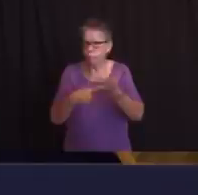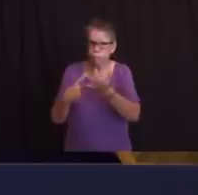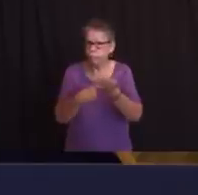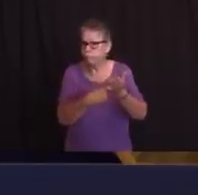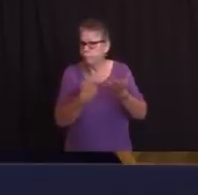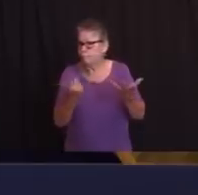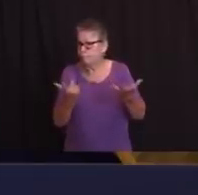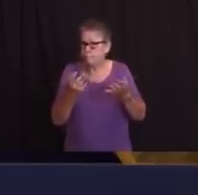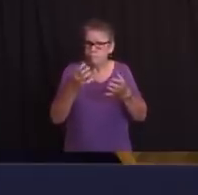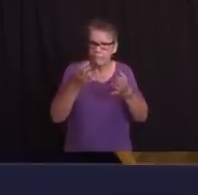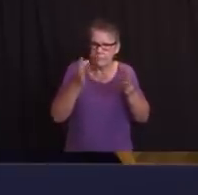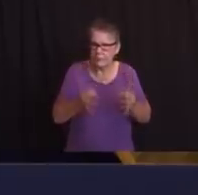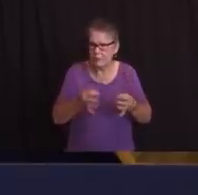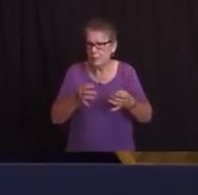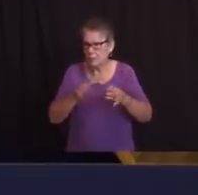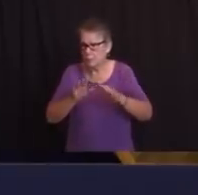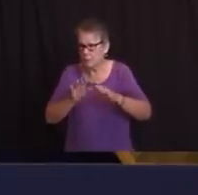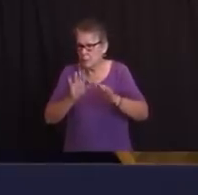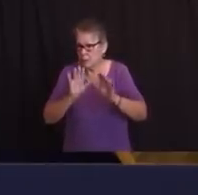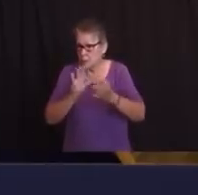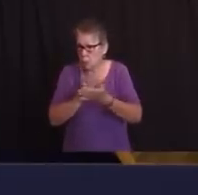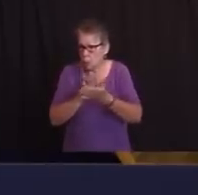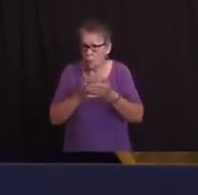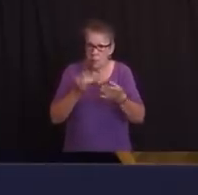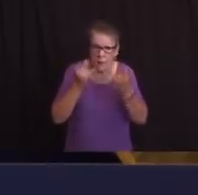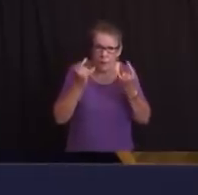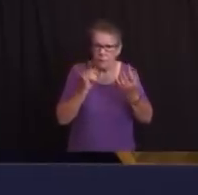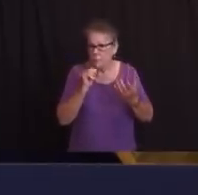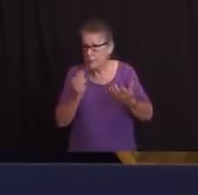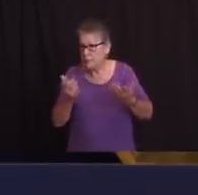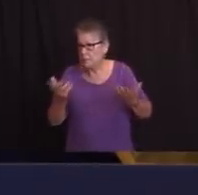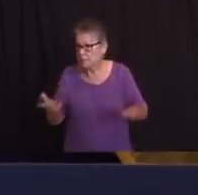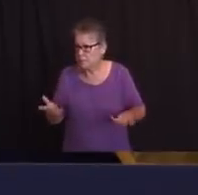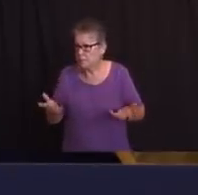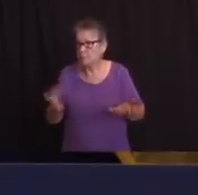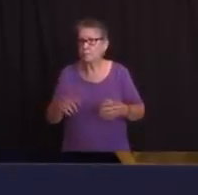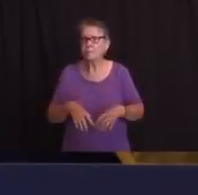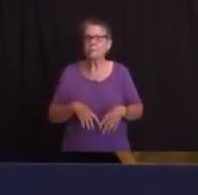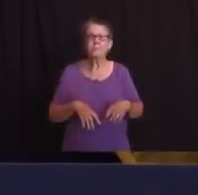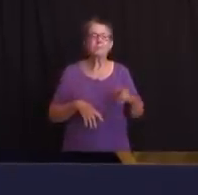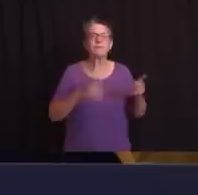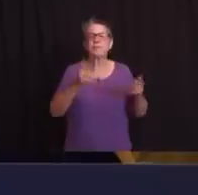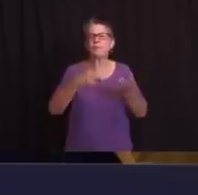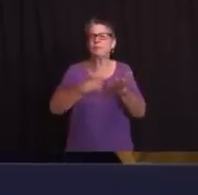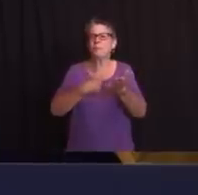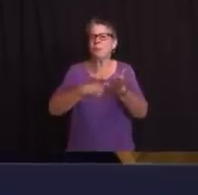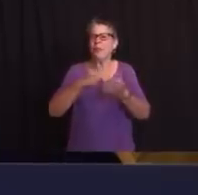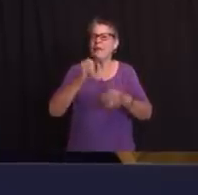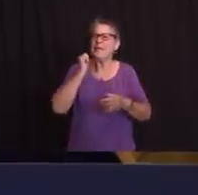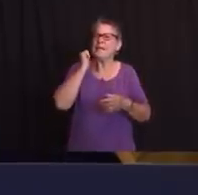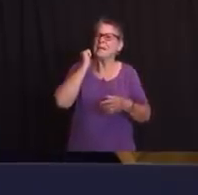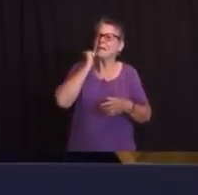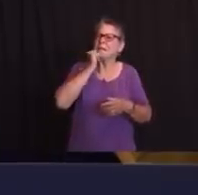The last two, I'll turn to the experts. Daily deaths, thank God, have not spiked.